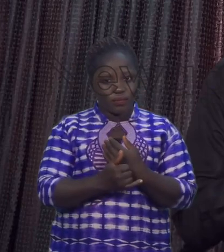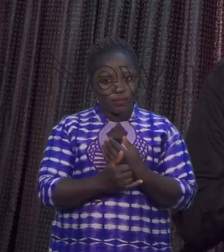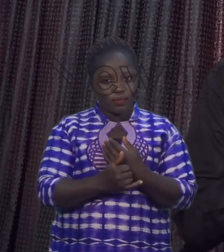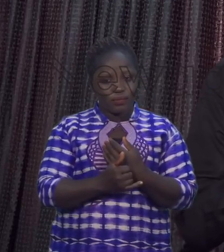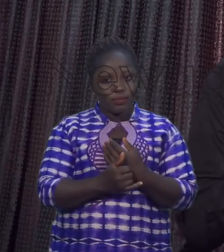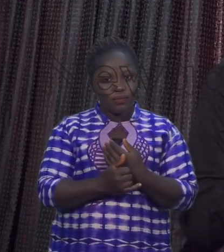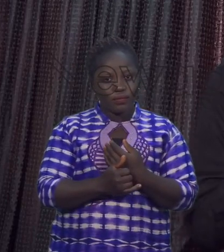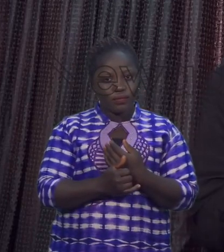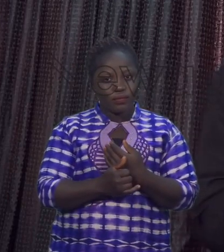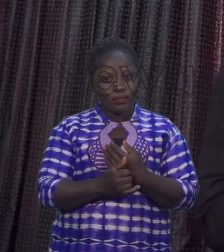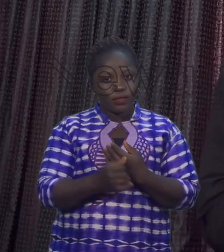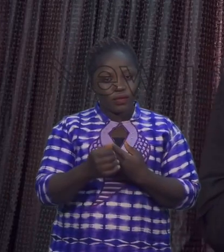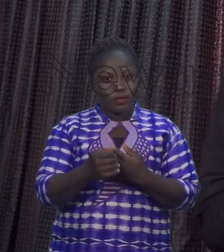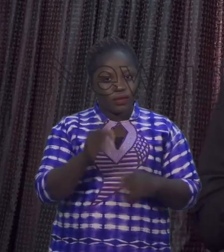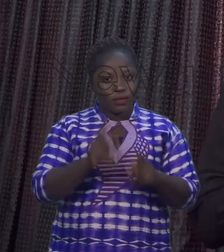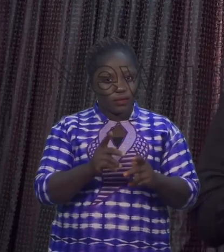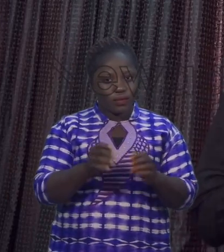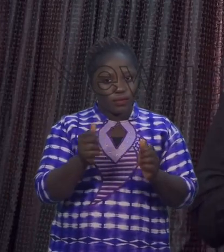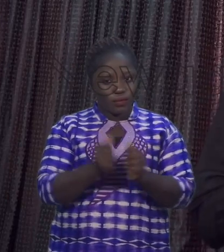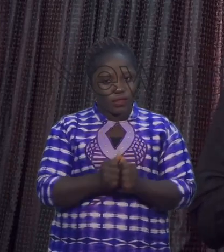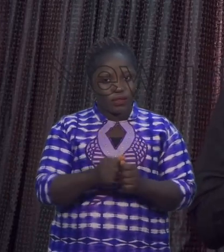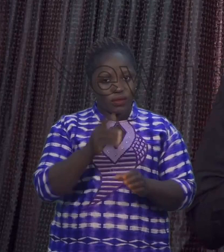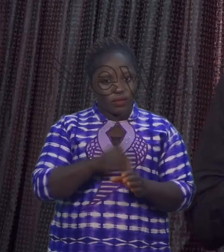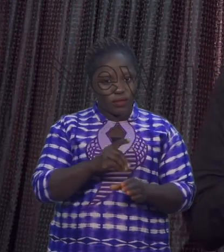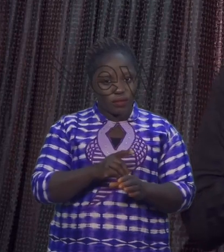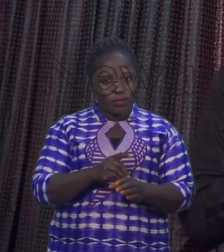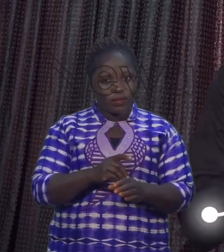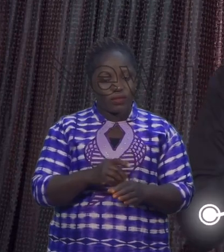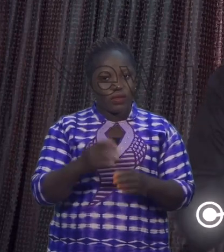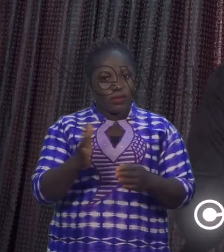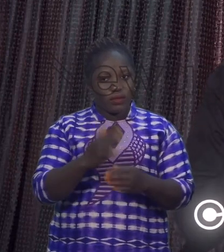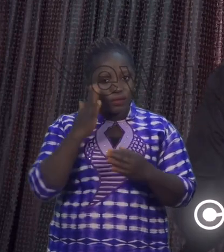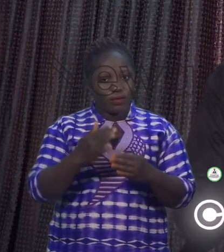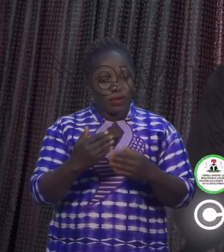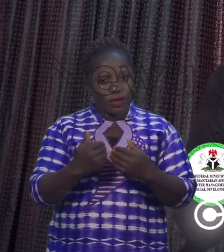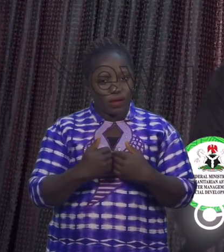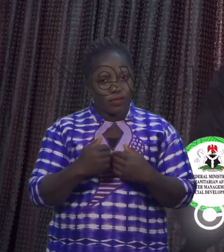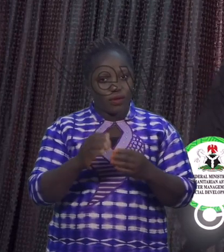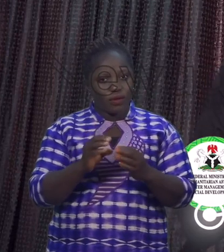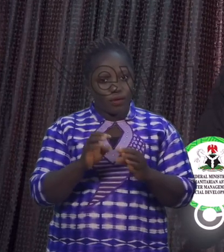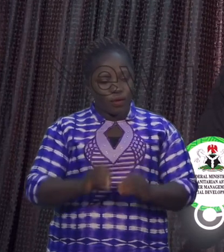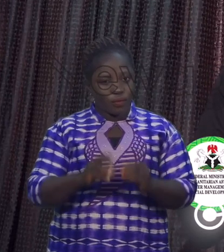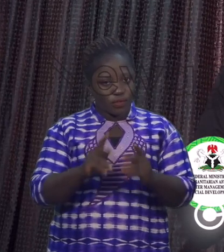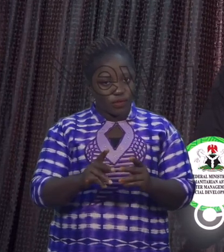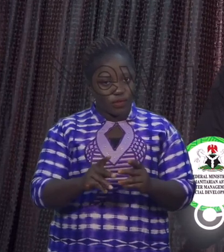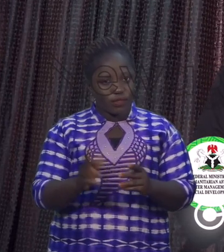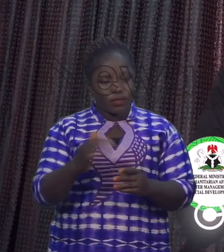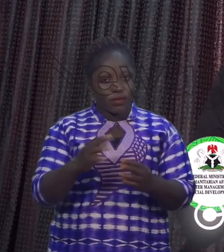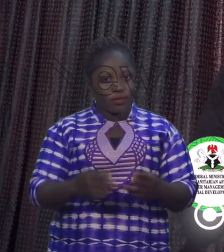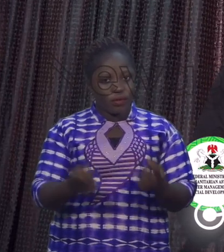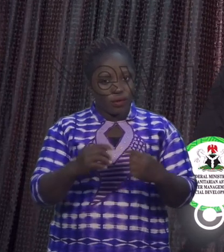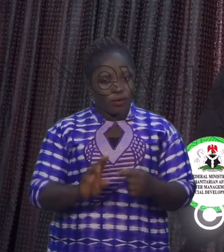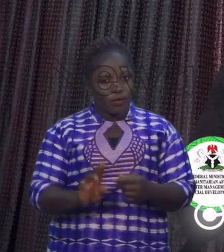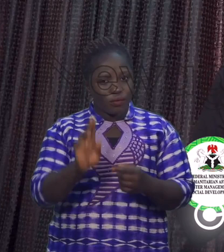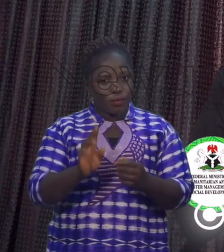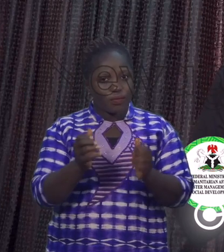is therefore assumed that this forum will accord us all the opportunity to rub minds, deliberate, and come up